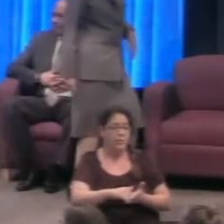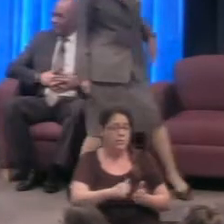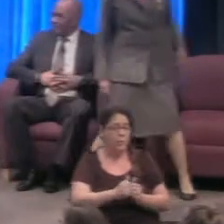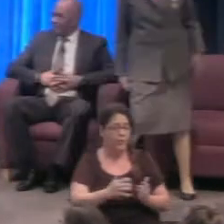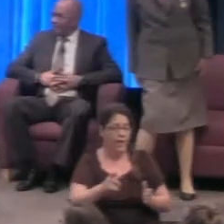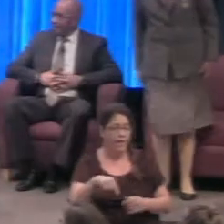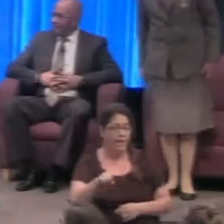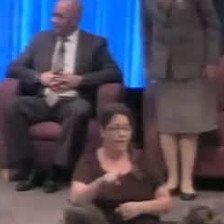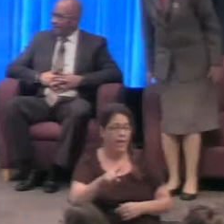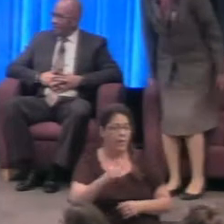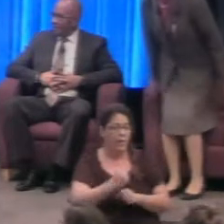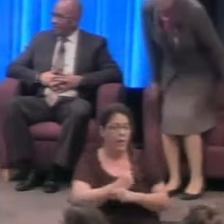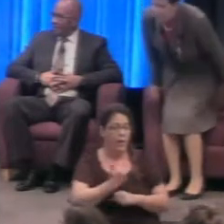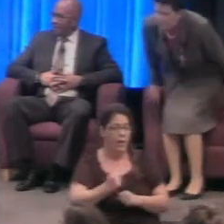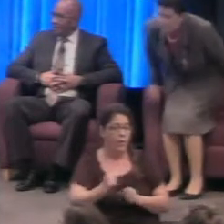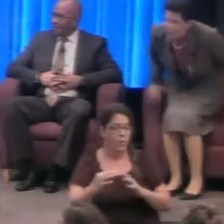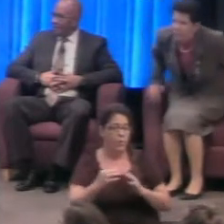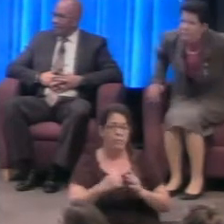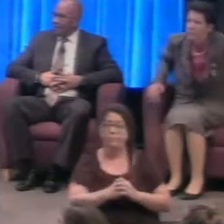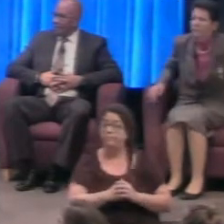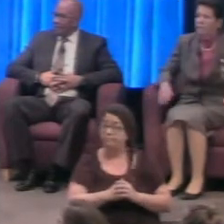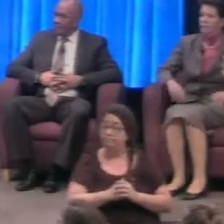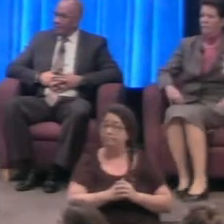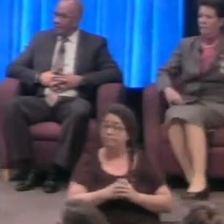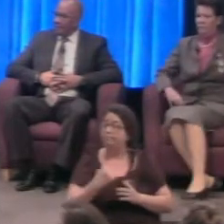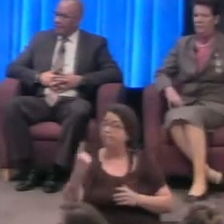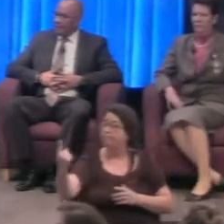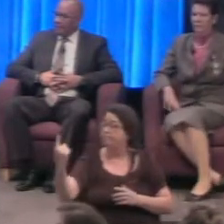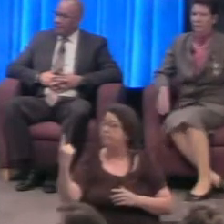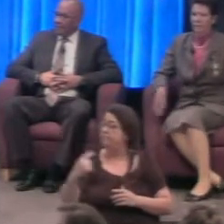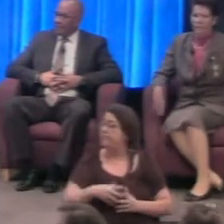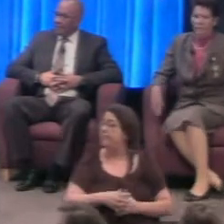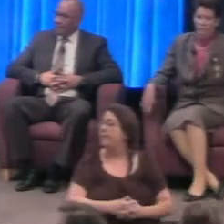Would Mr. Chris Early please join us on stage?